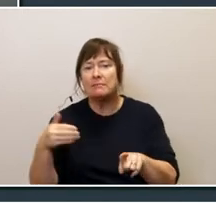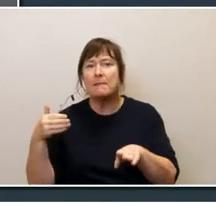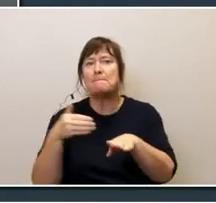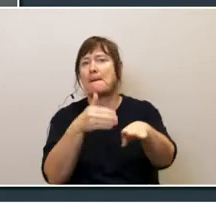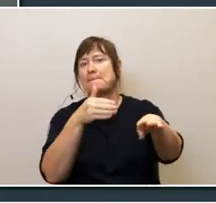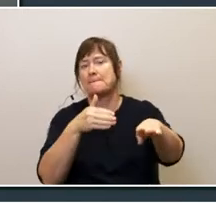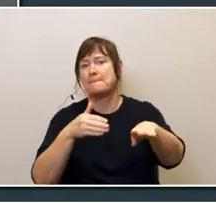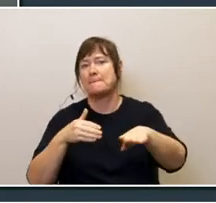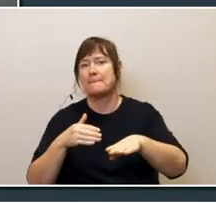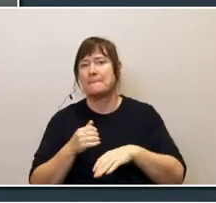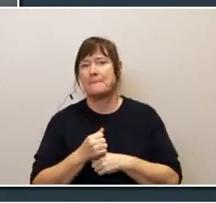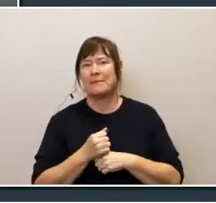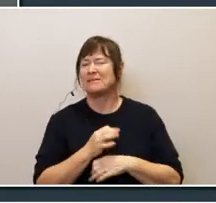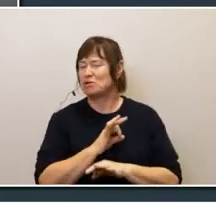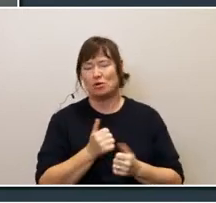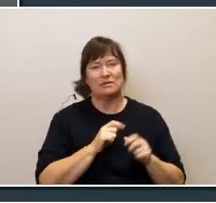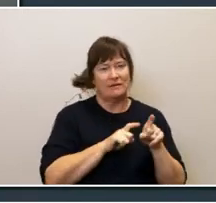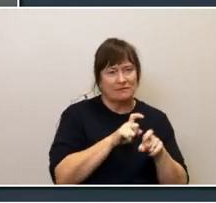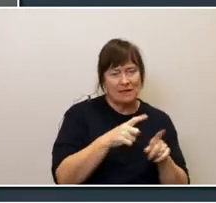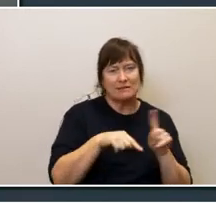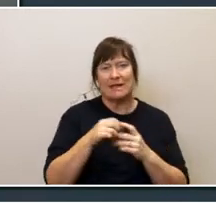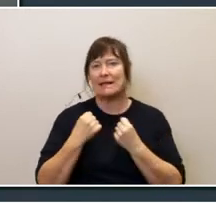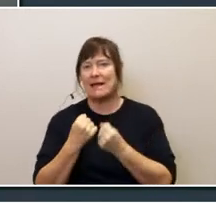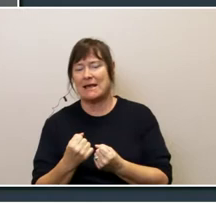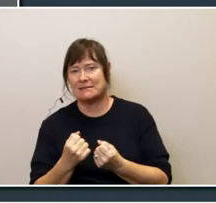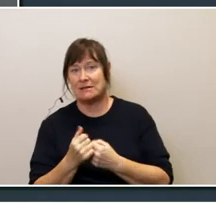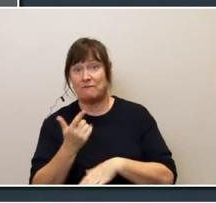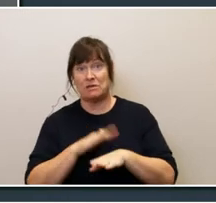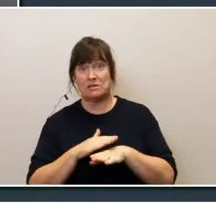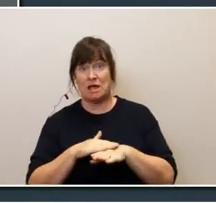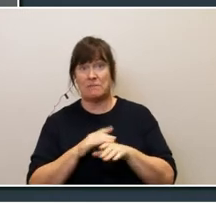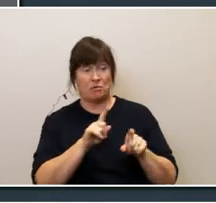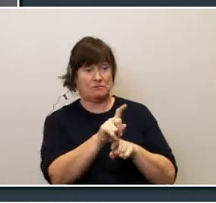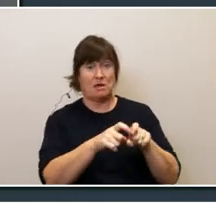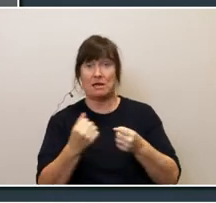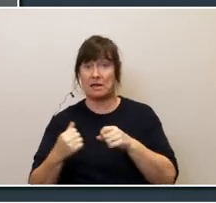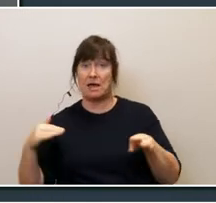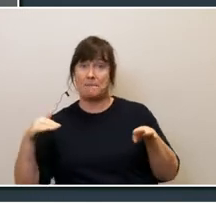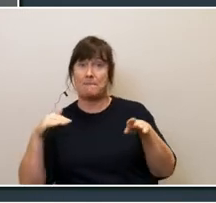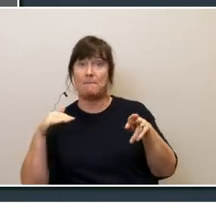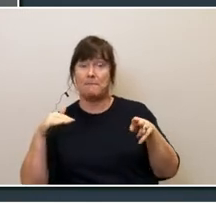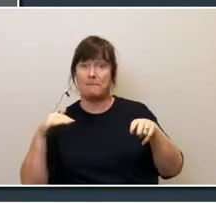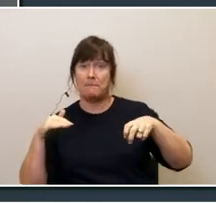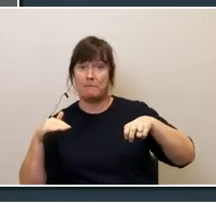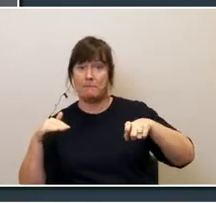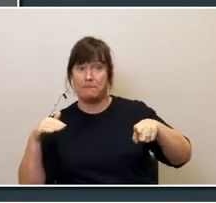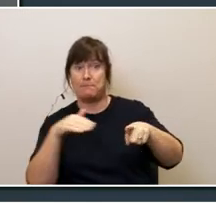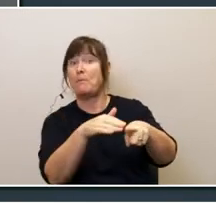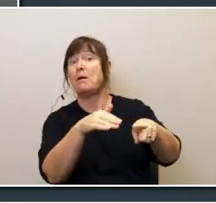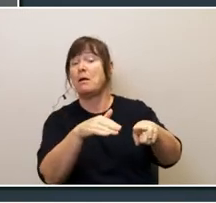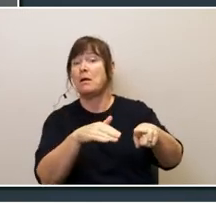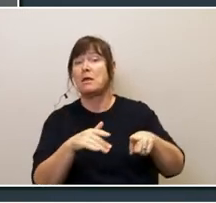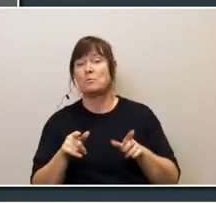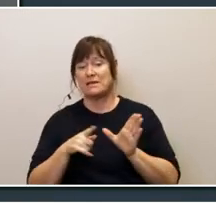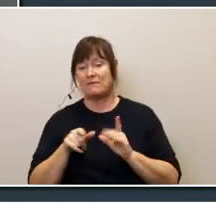found that cars and cyclists don't mix well. The first time I got hit while biking was down Avenue Road and a white truck came speeding out